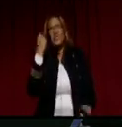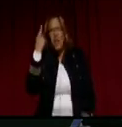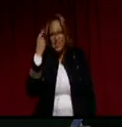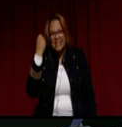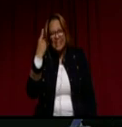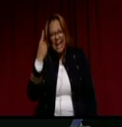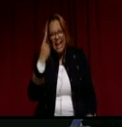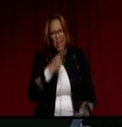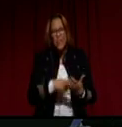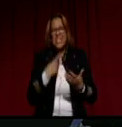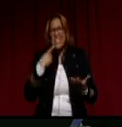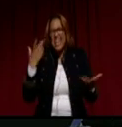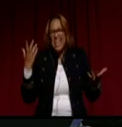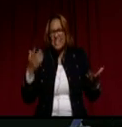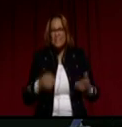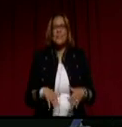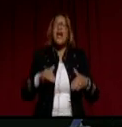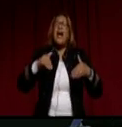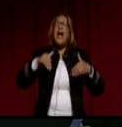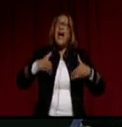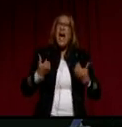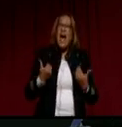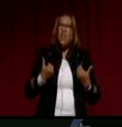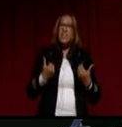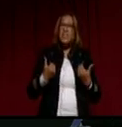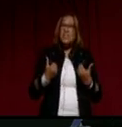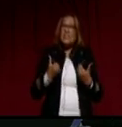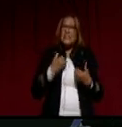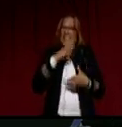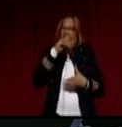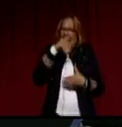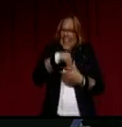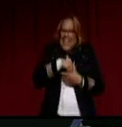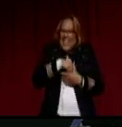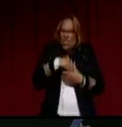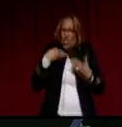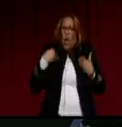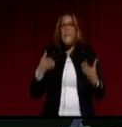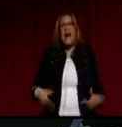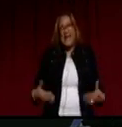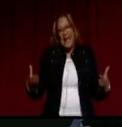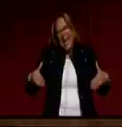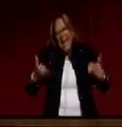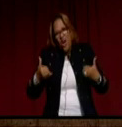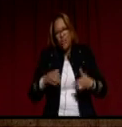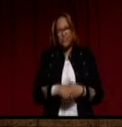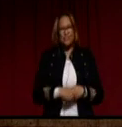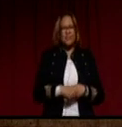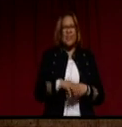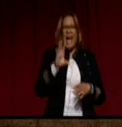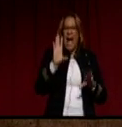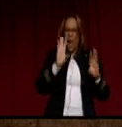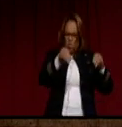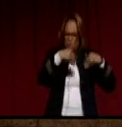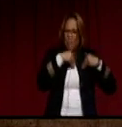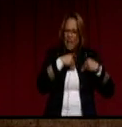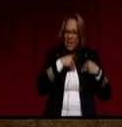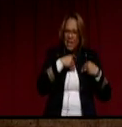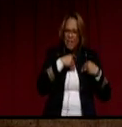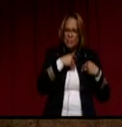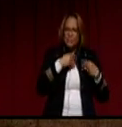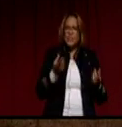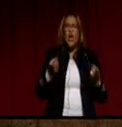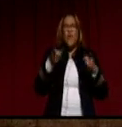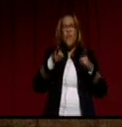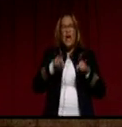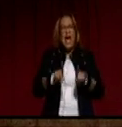understand what he just said. How does this get into our body? How do we pick it up? Well, what